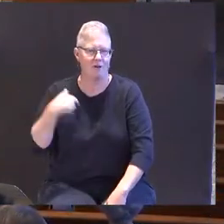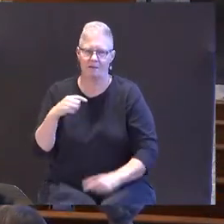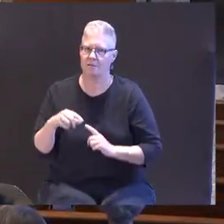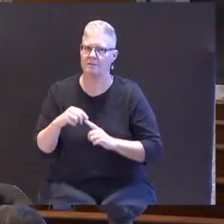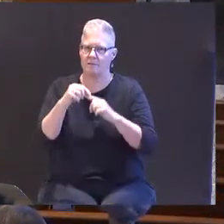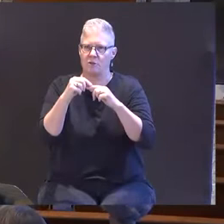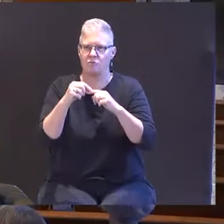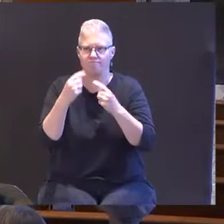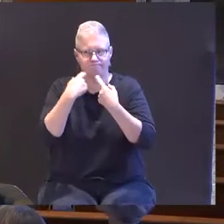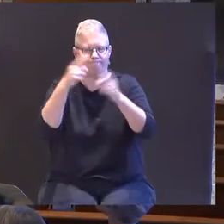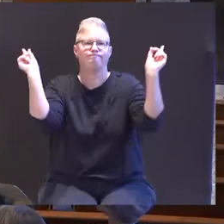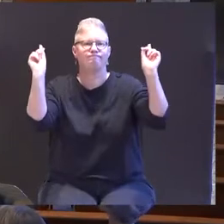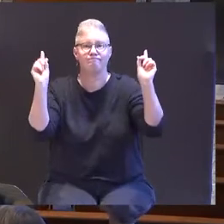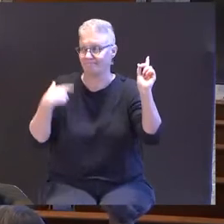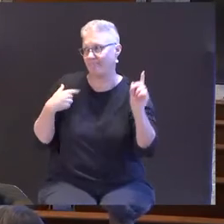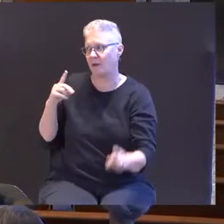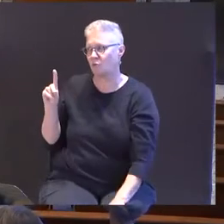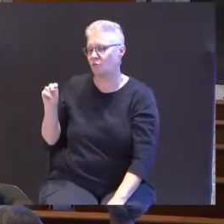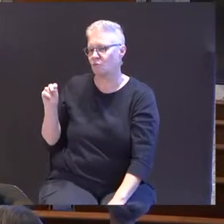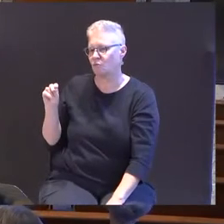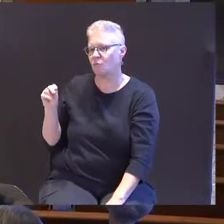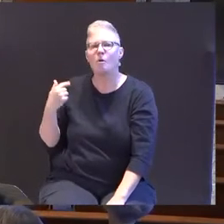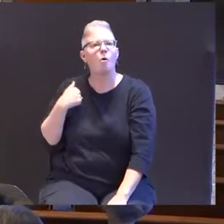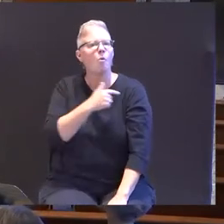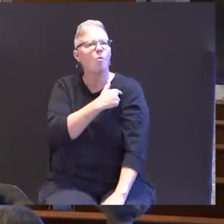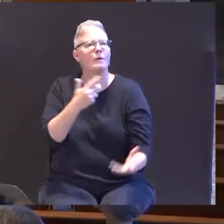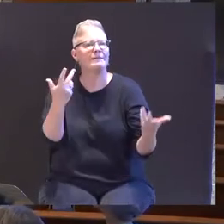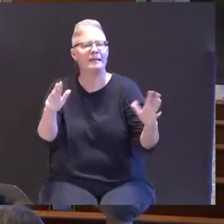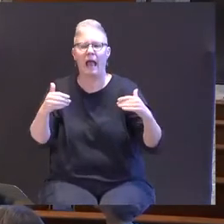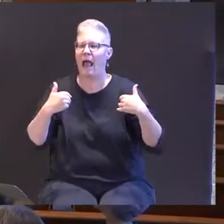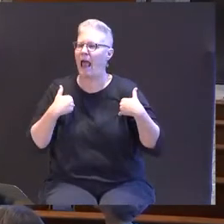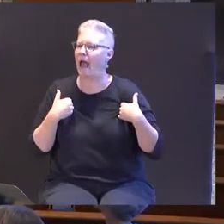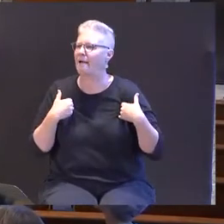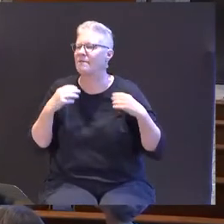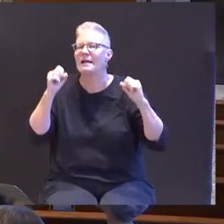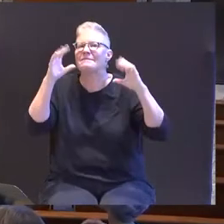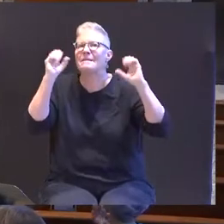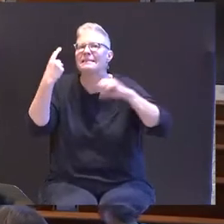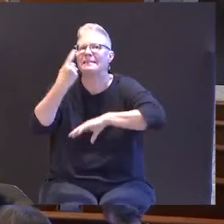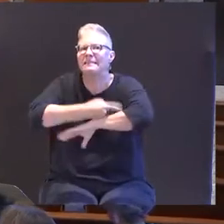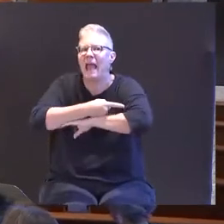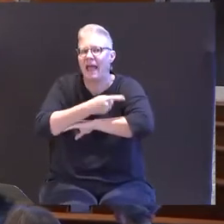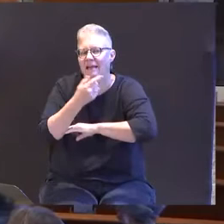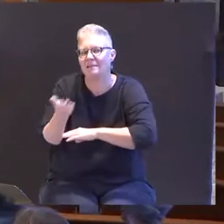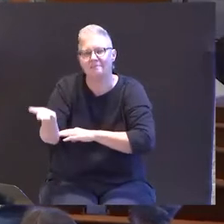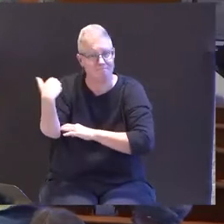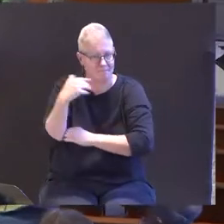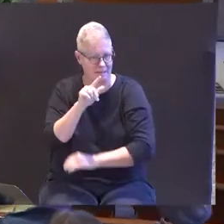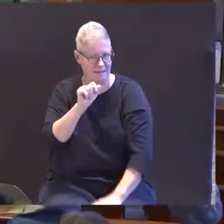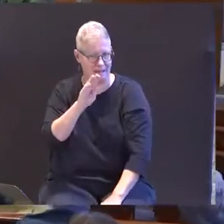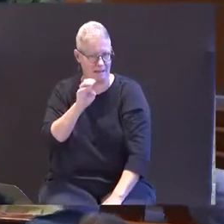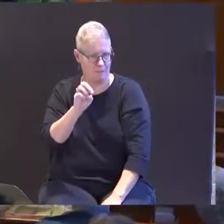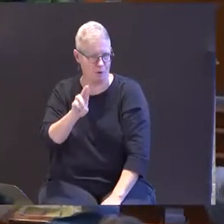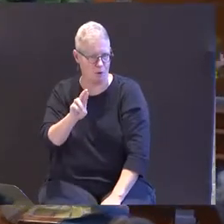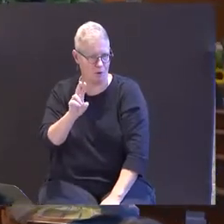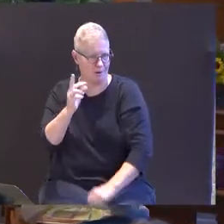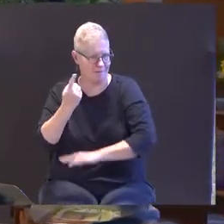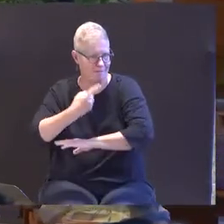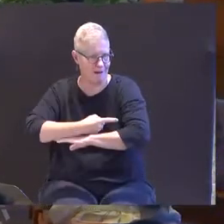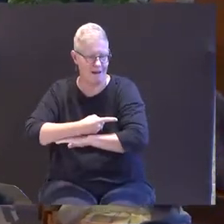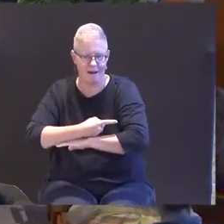do. We had an amazing day on Labor Day. The Women of